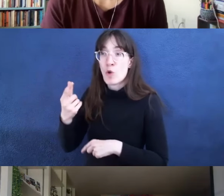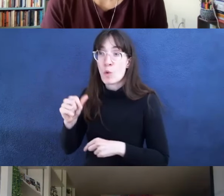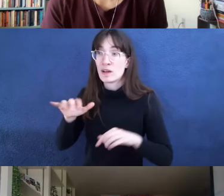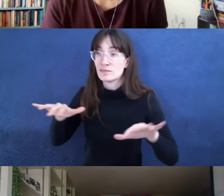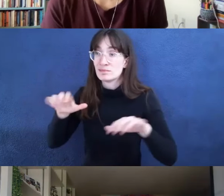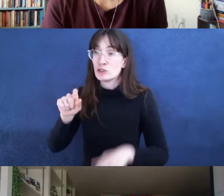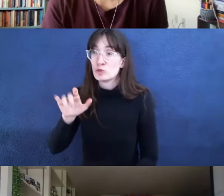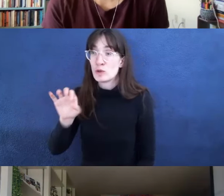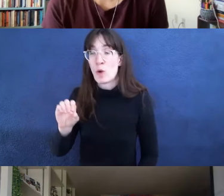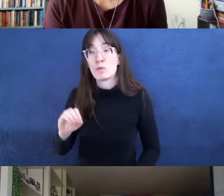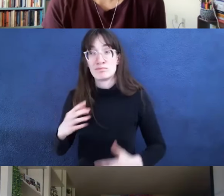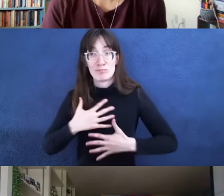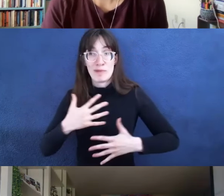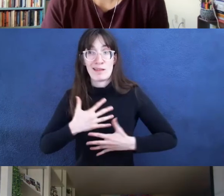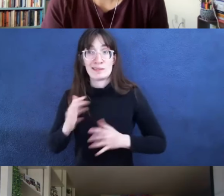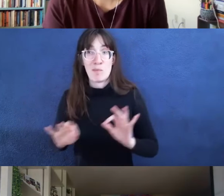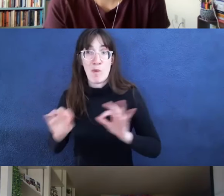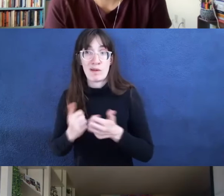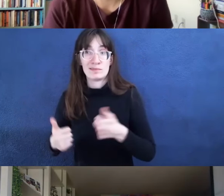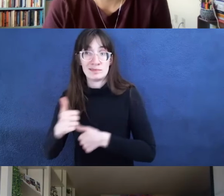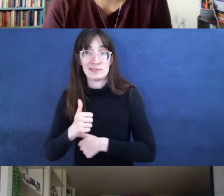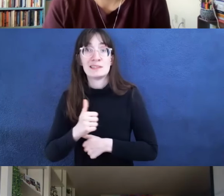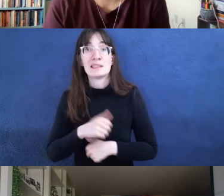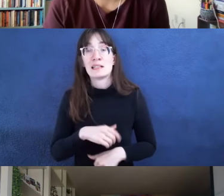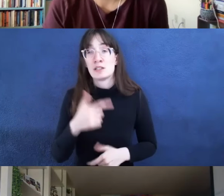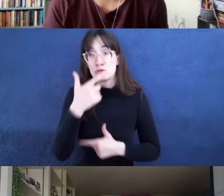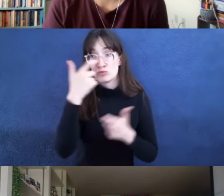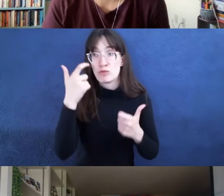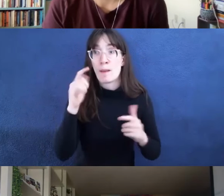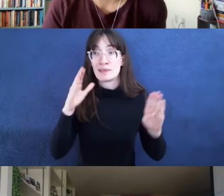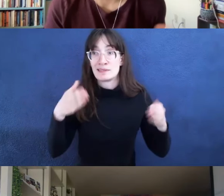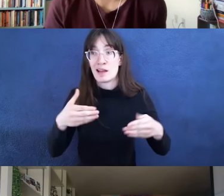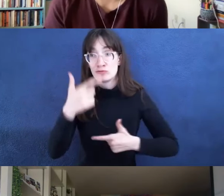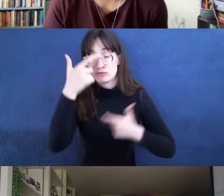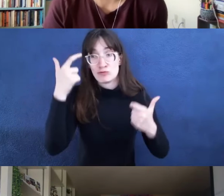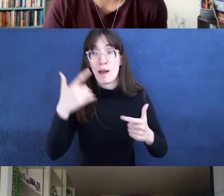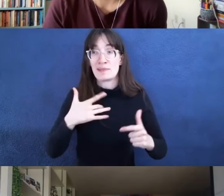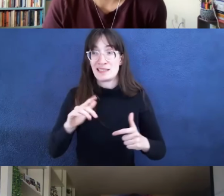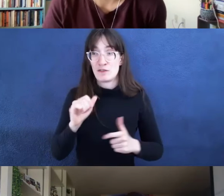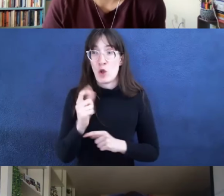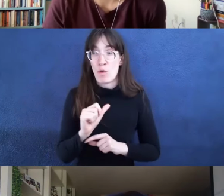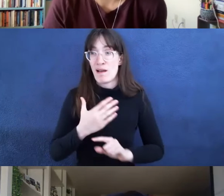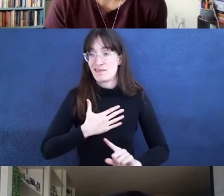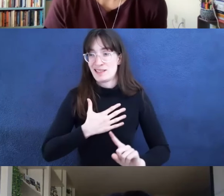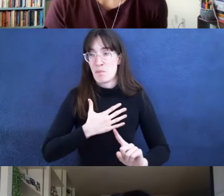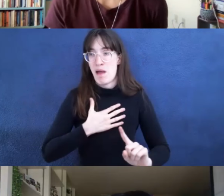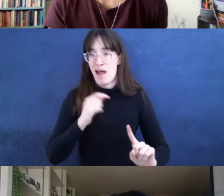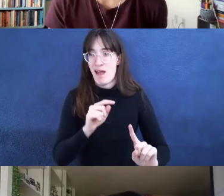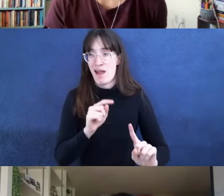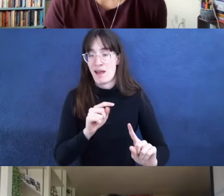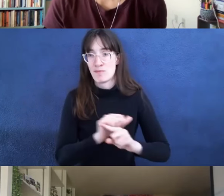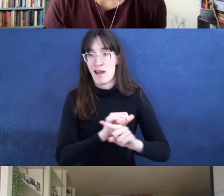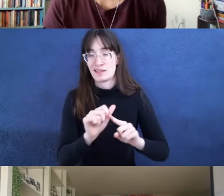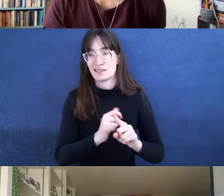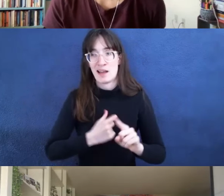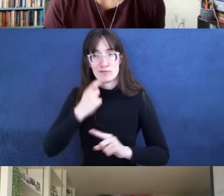it. In the TCTSY model, the trauma-centered, trauma-sensitive yoga, which is the practice that I just shared, there